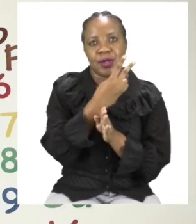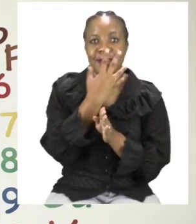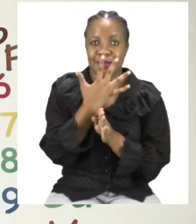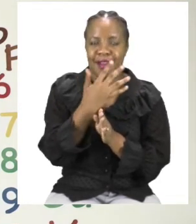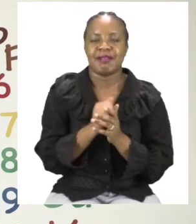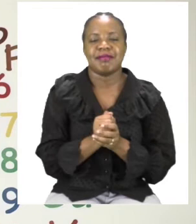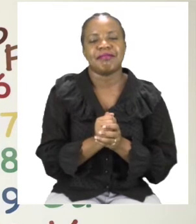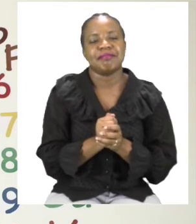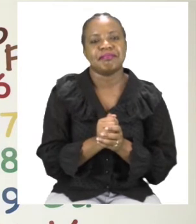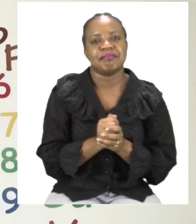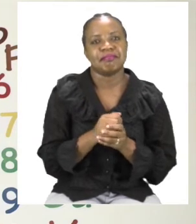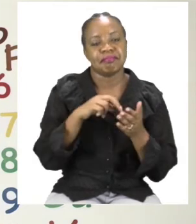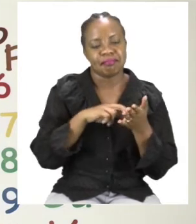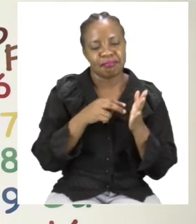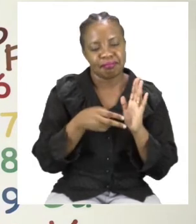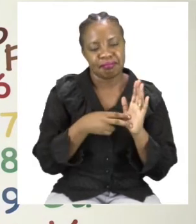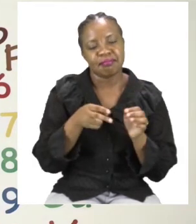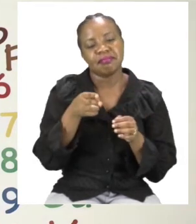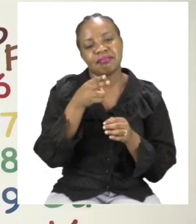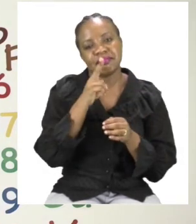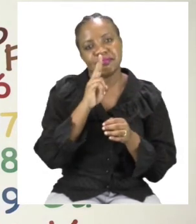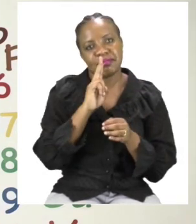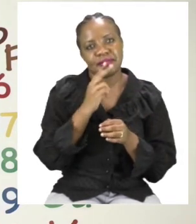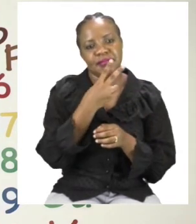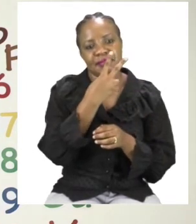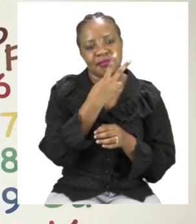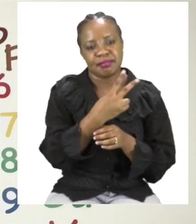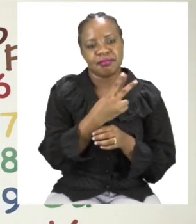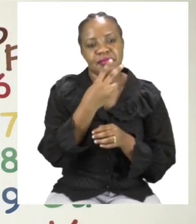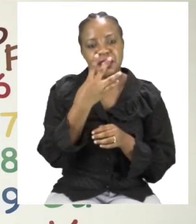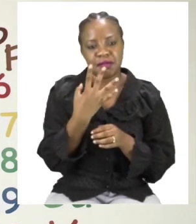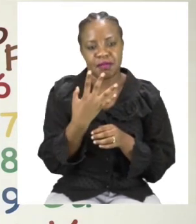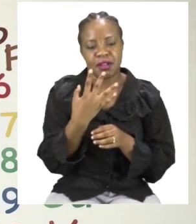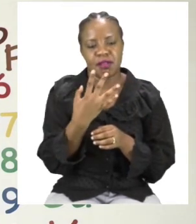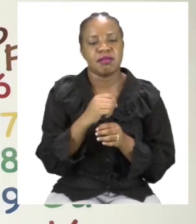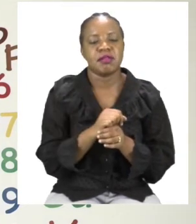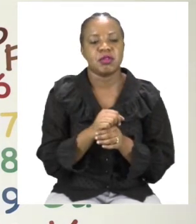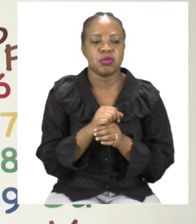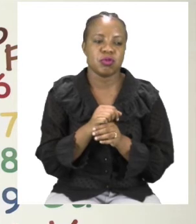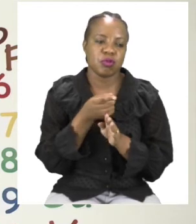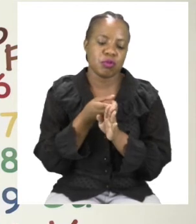25. So that is our answer. So we're going to write our answer